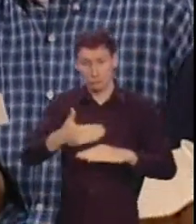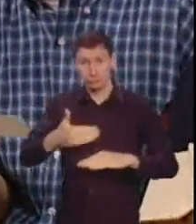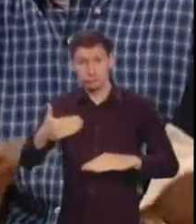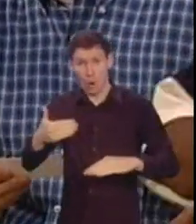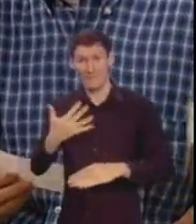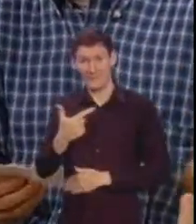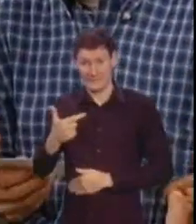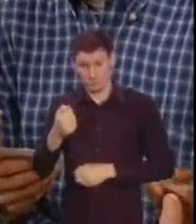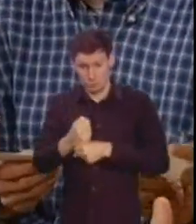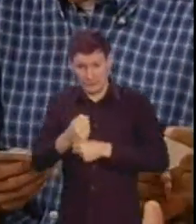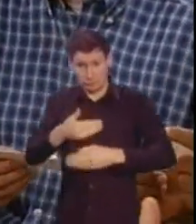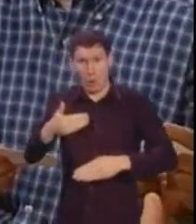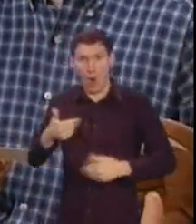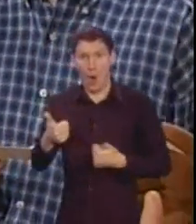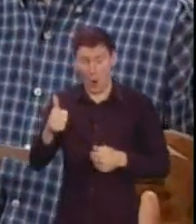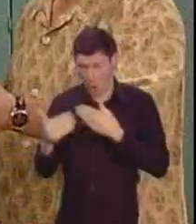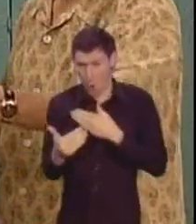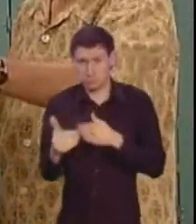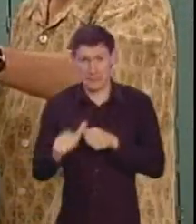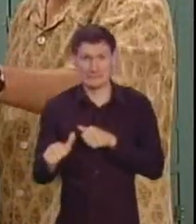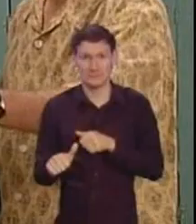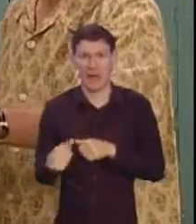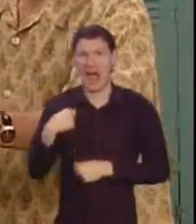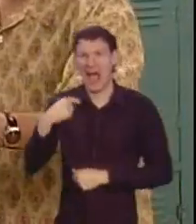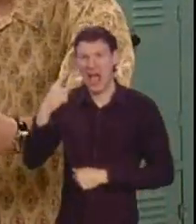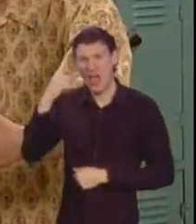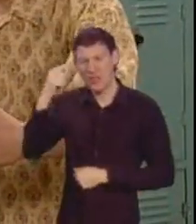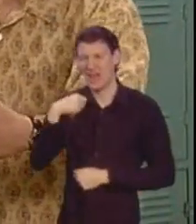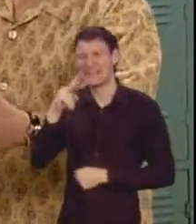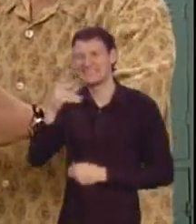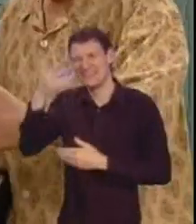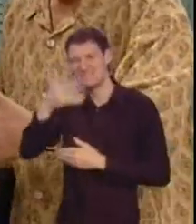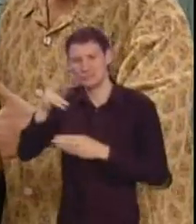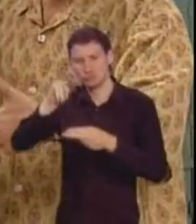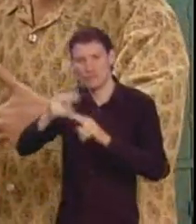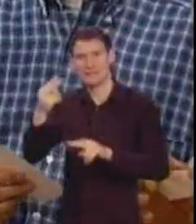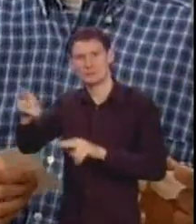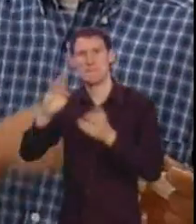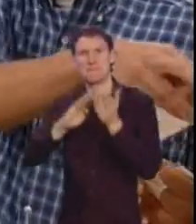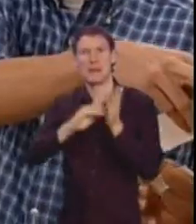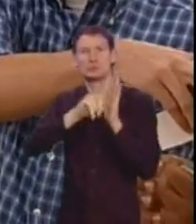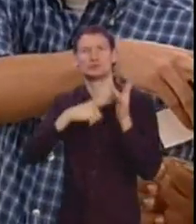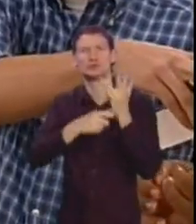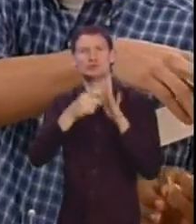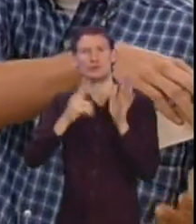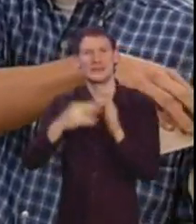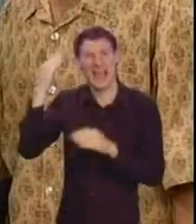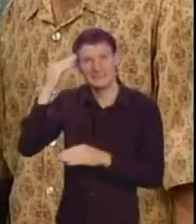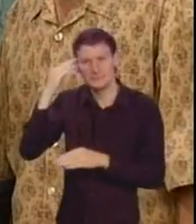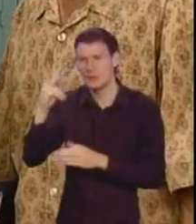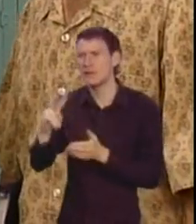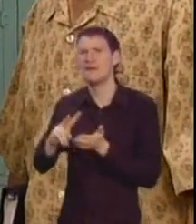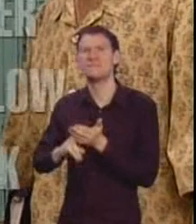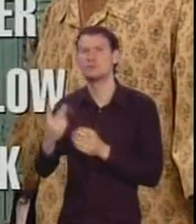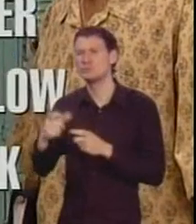section 57, row G. This is the closest I've ever been. I thought we're going to be able to see our reflections in Michael Jordan's head. How come Vince gets two tickets? One's